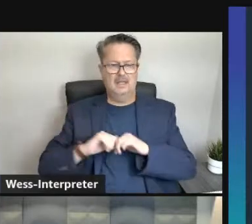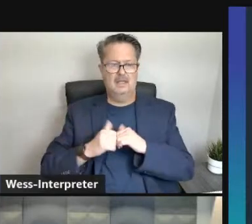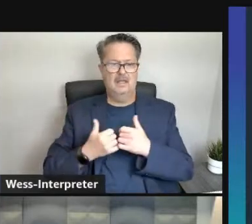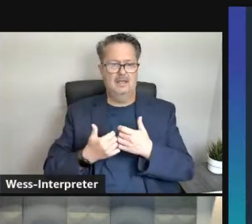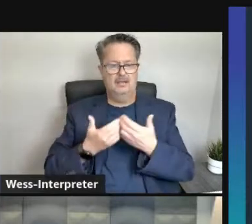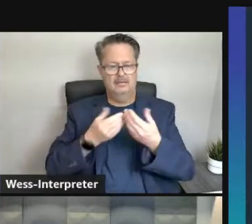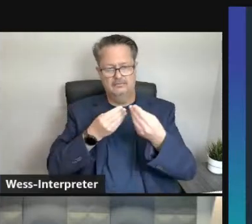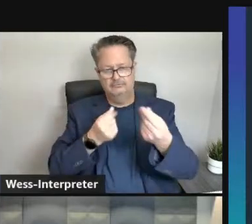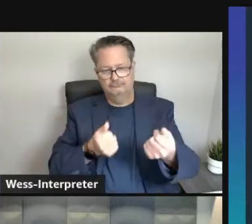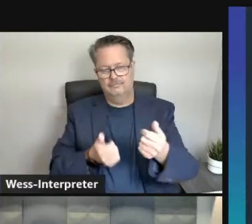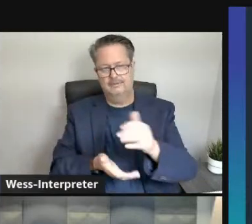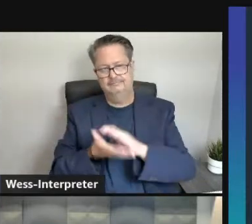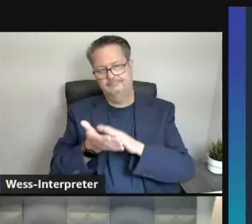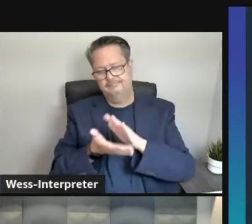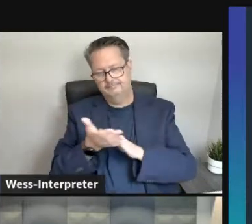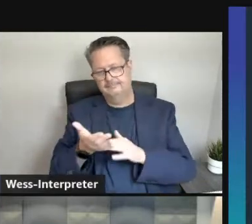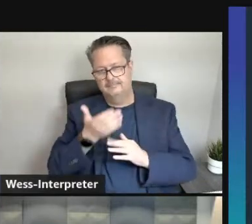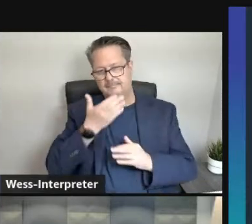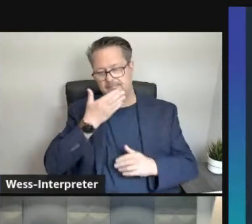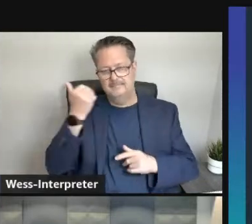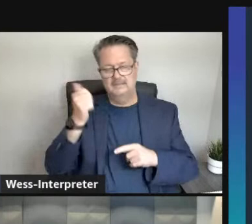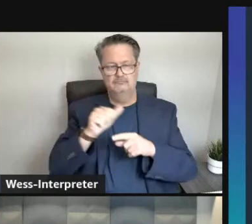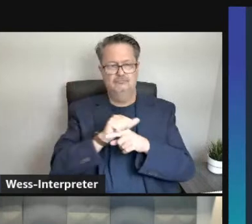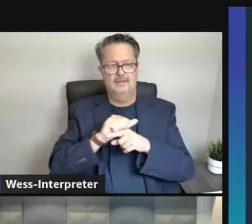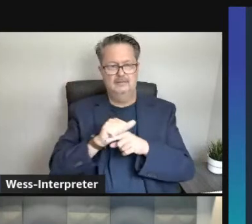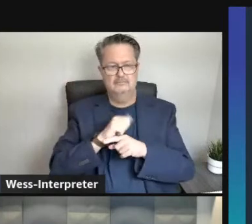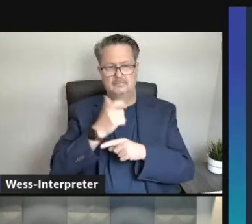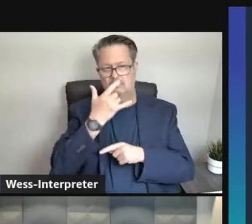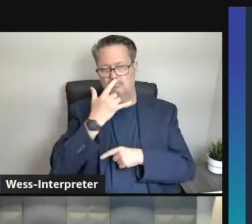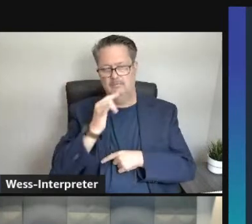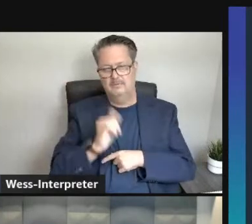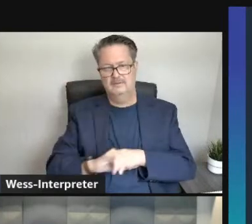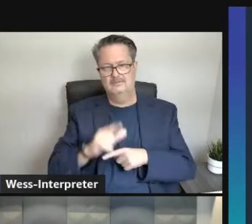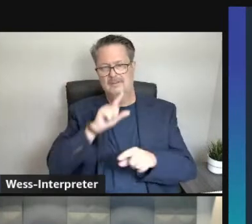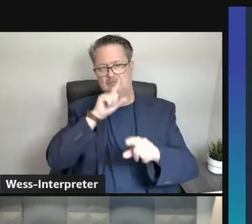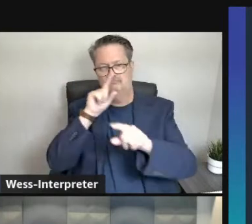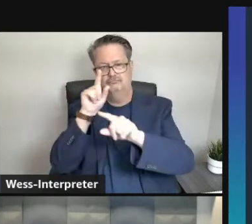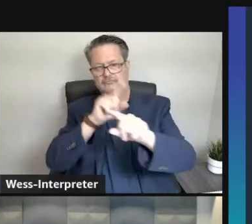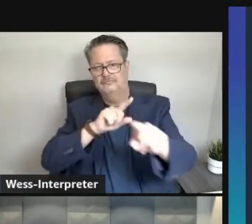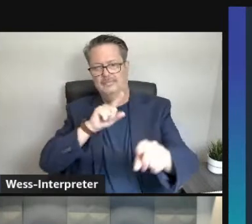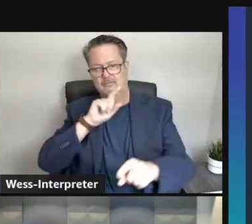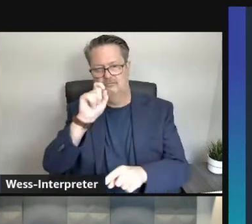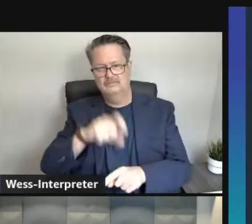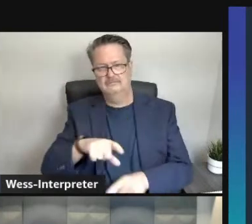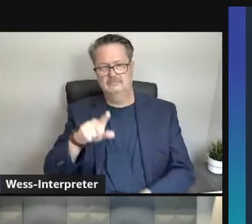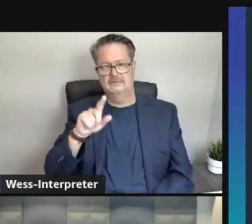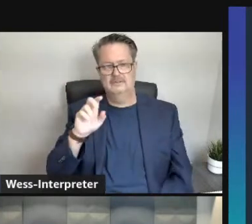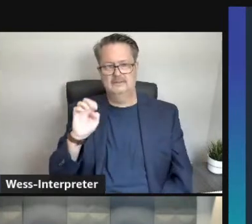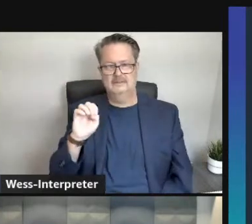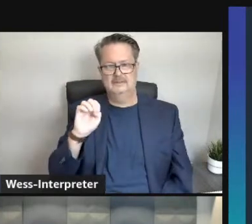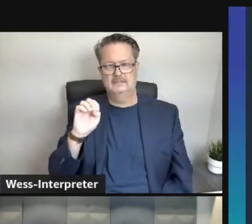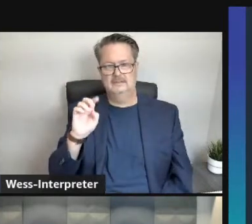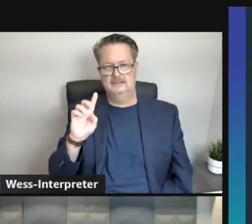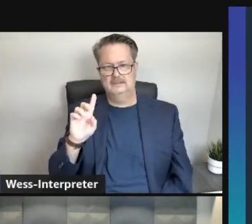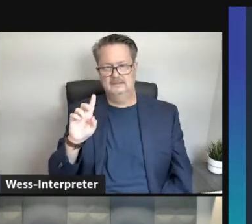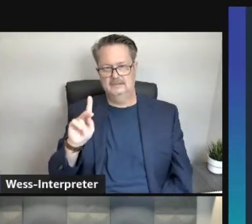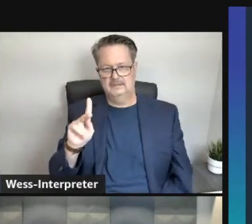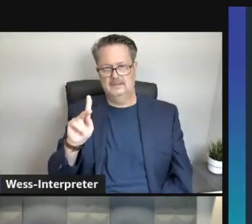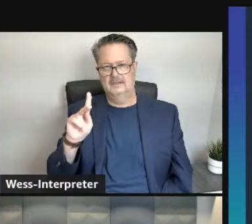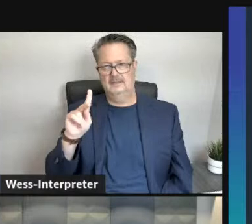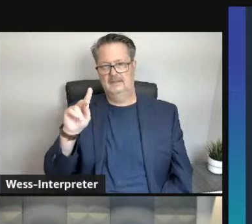on EKS? What are the best practices? So to answer these queries at AWS, we have launched a Data on EKS